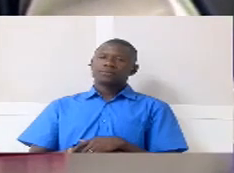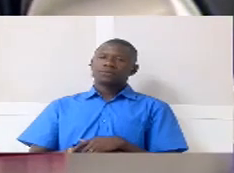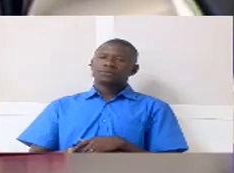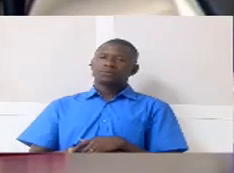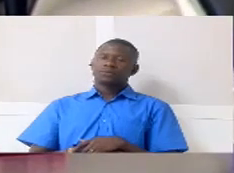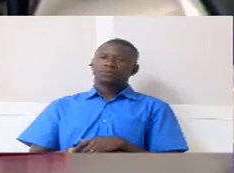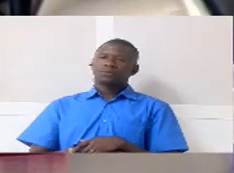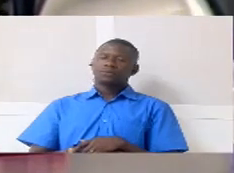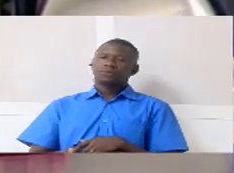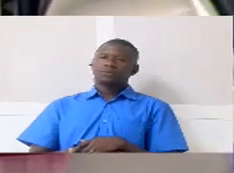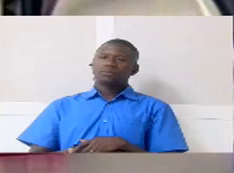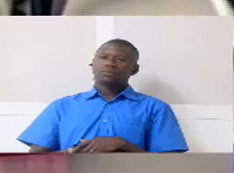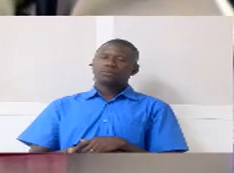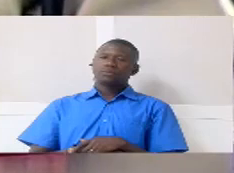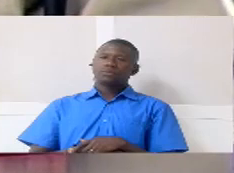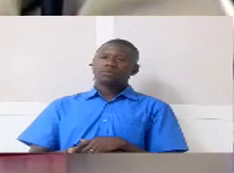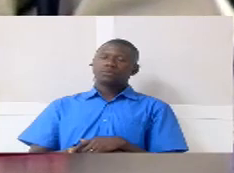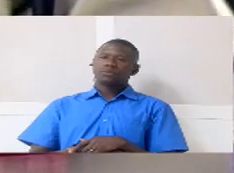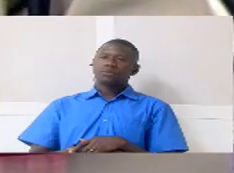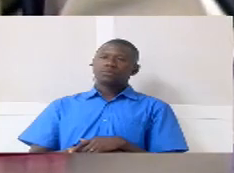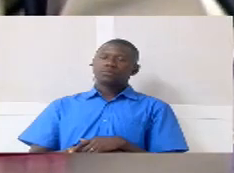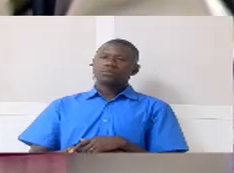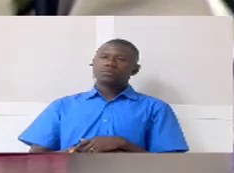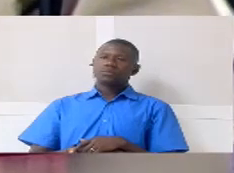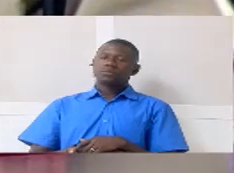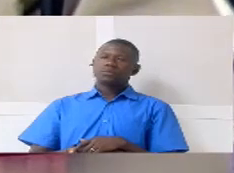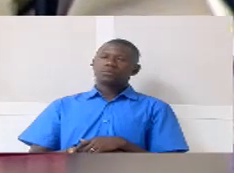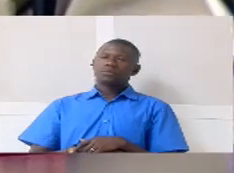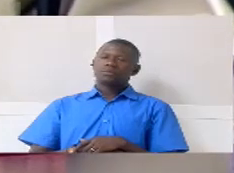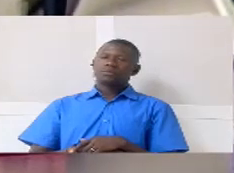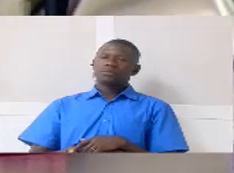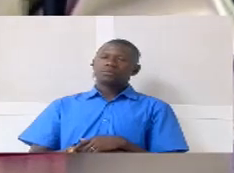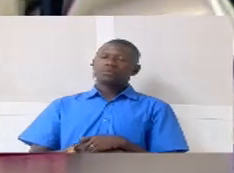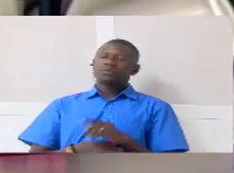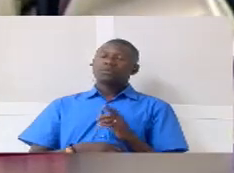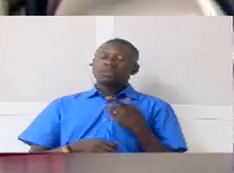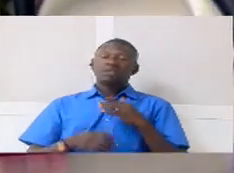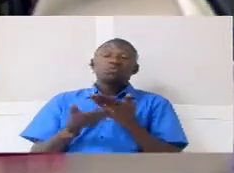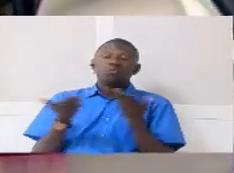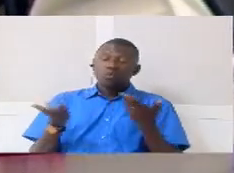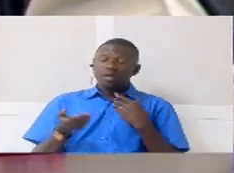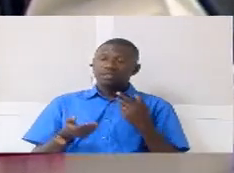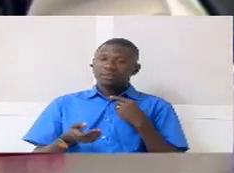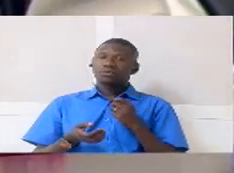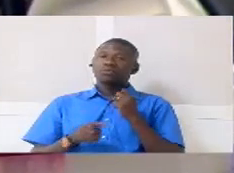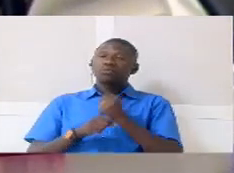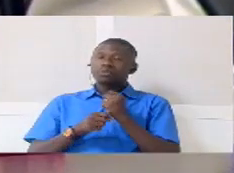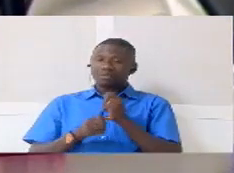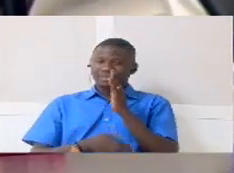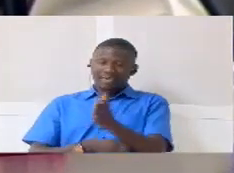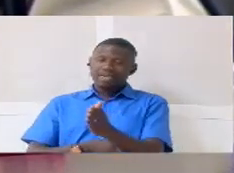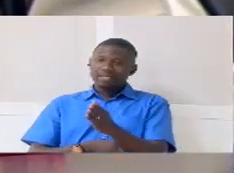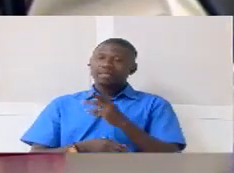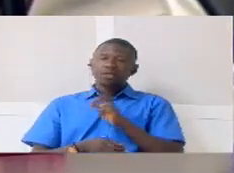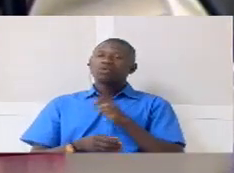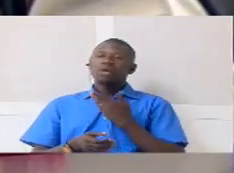lona so e kaminke drong e min shoote drong wala ila morola ni maroti ka wala muta ka sa fe drong. That is why to set records straight, since